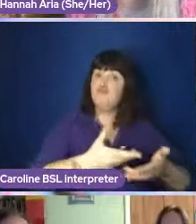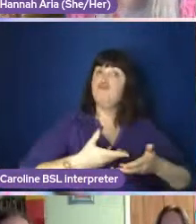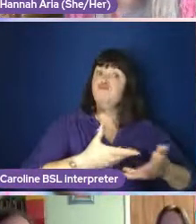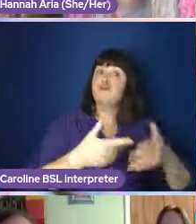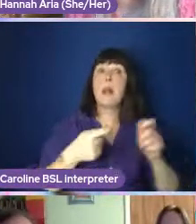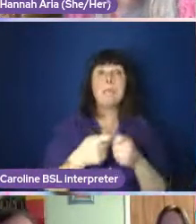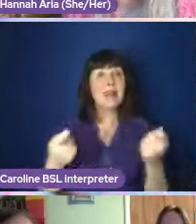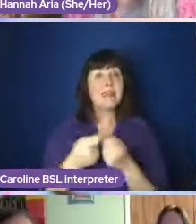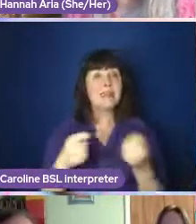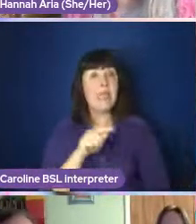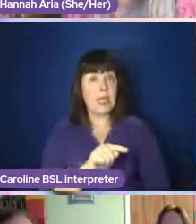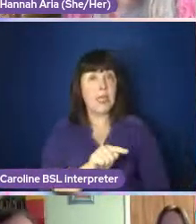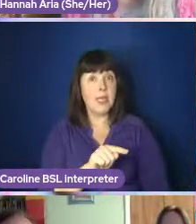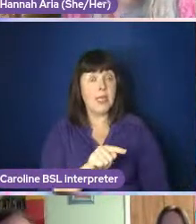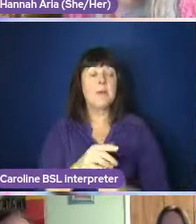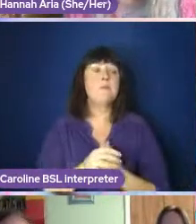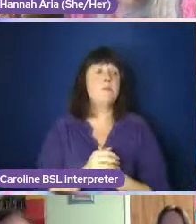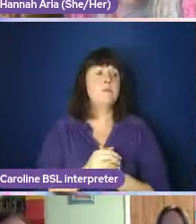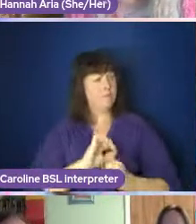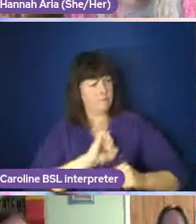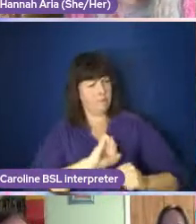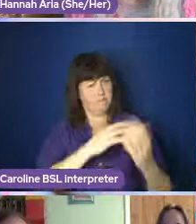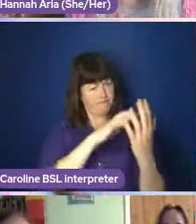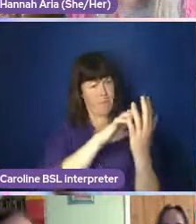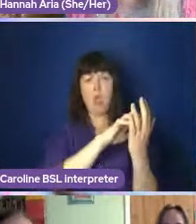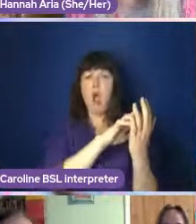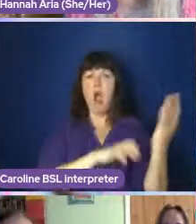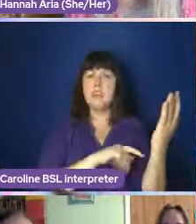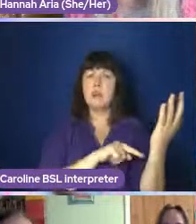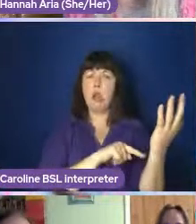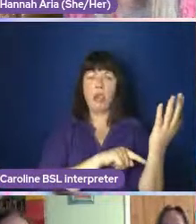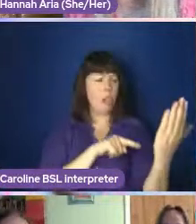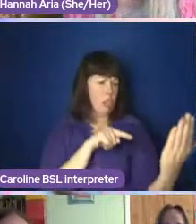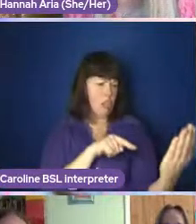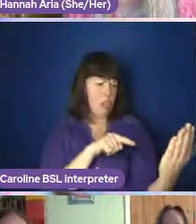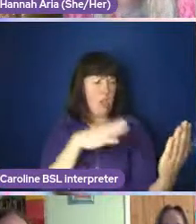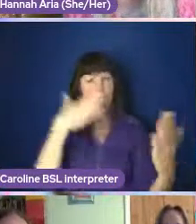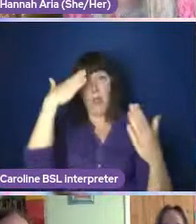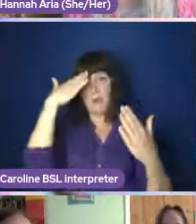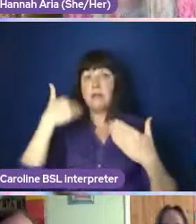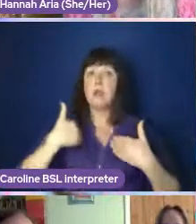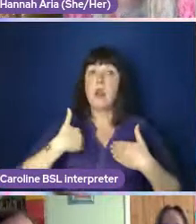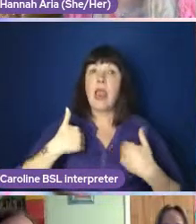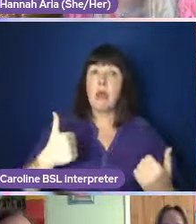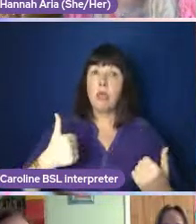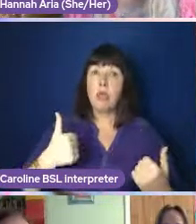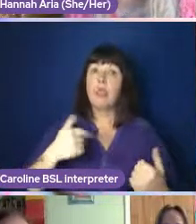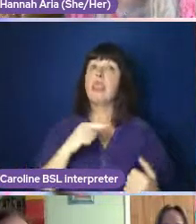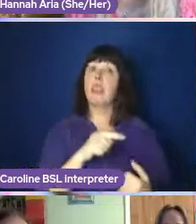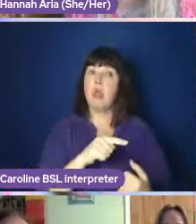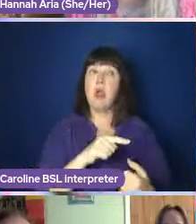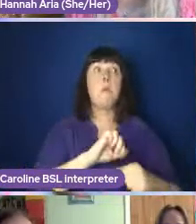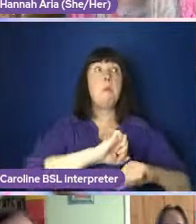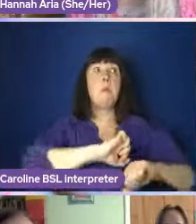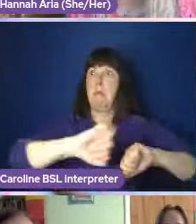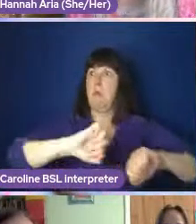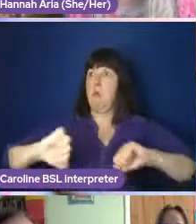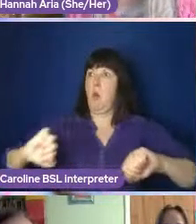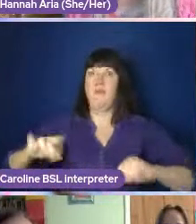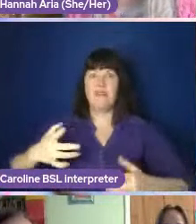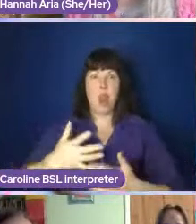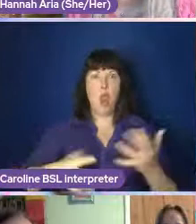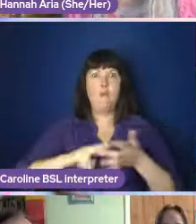an article about mental health, because it's such a hot topic. A lot of organisations are putting mental health things in